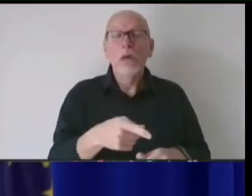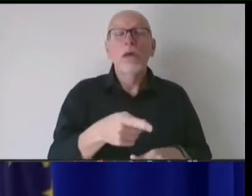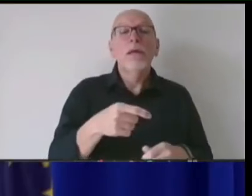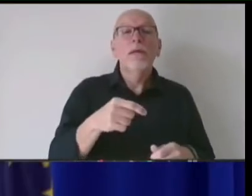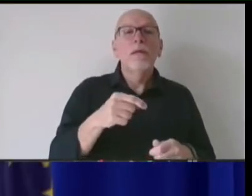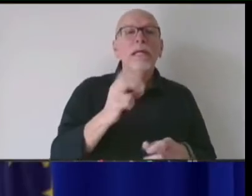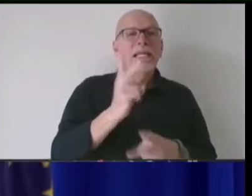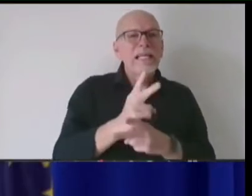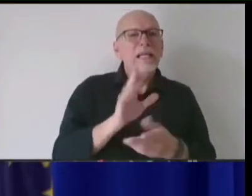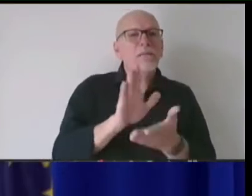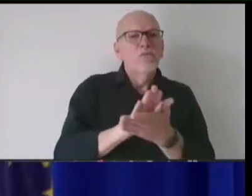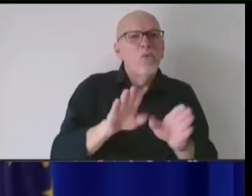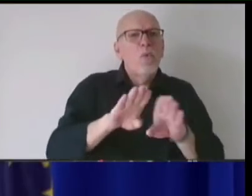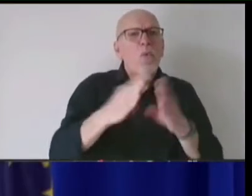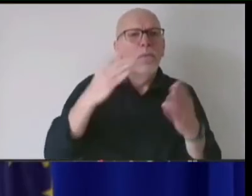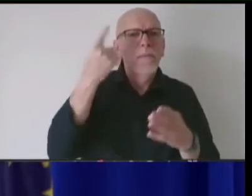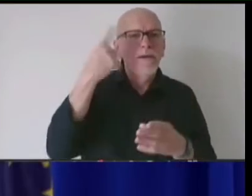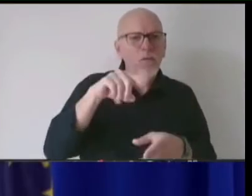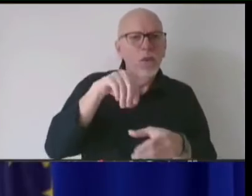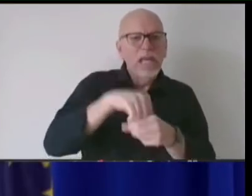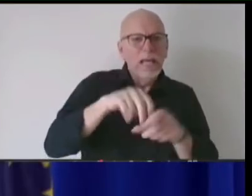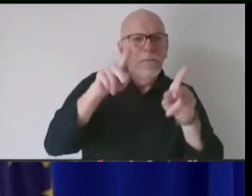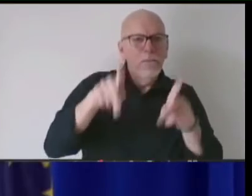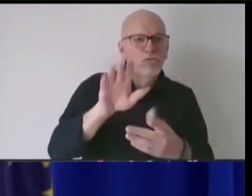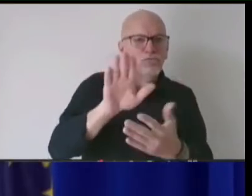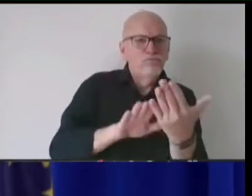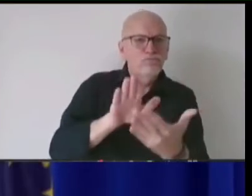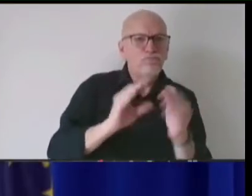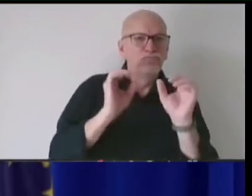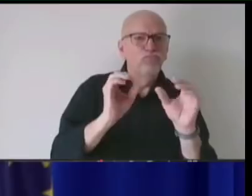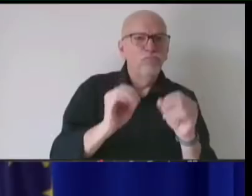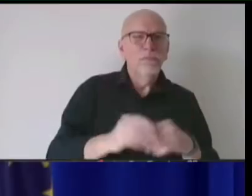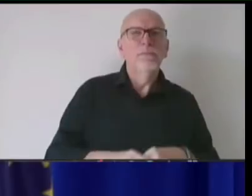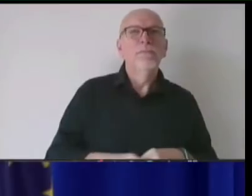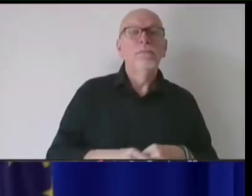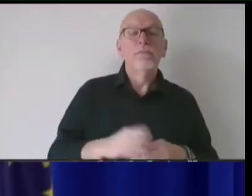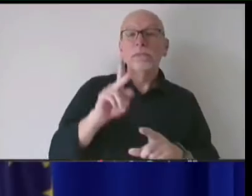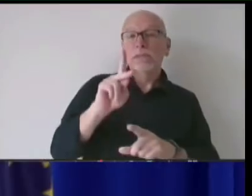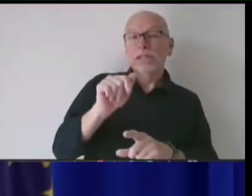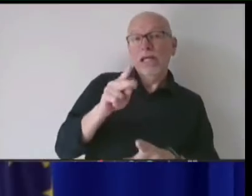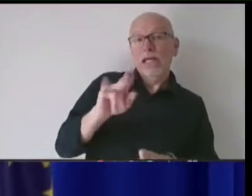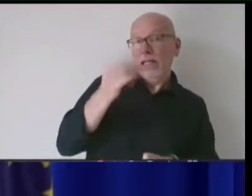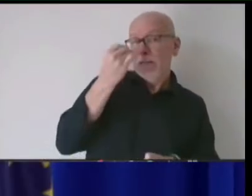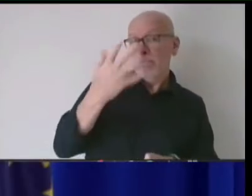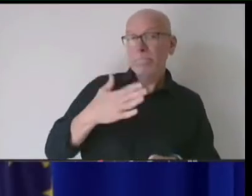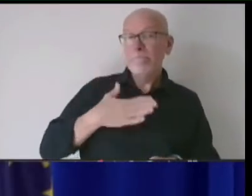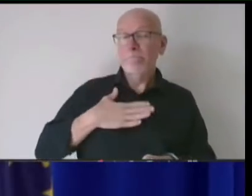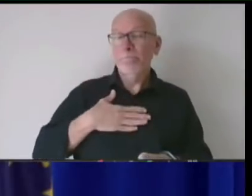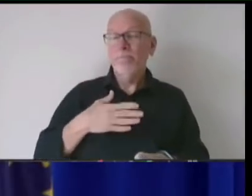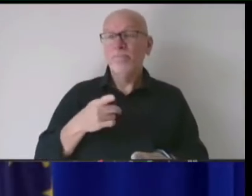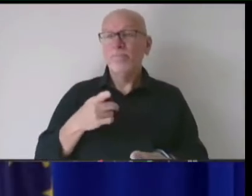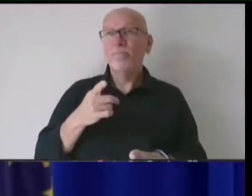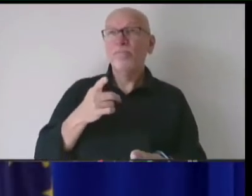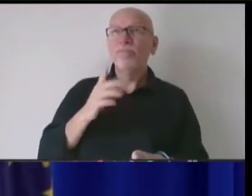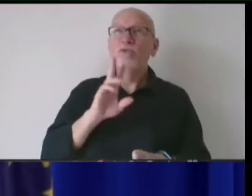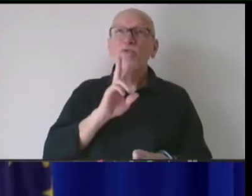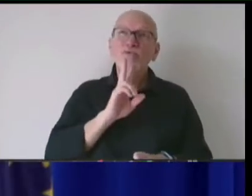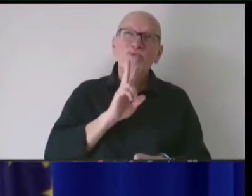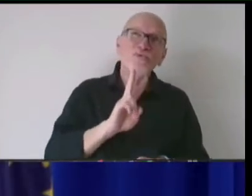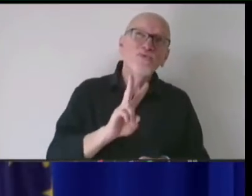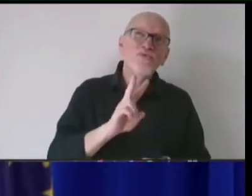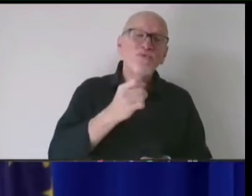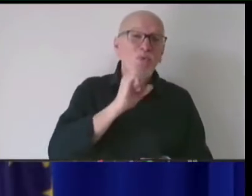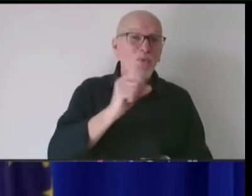to in-person education. And Kathy, I will tell you, my not even 3-year-old, 2-year-old